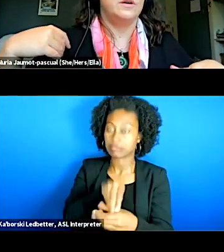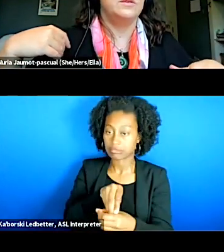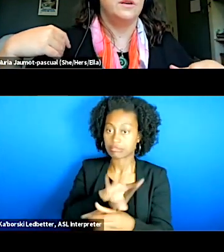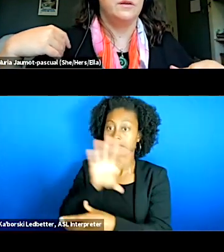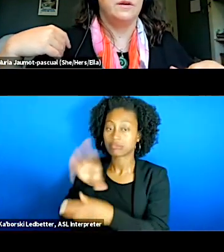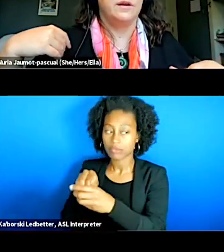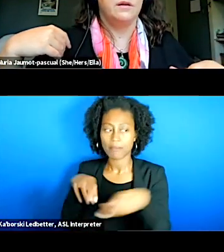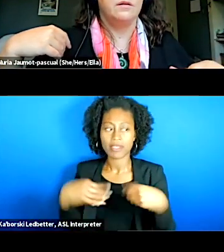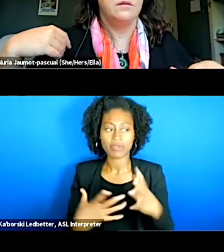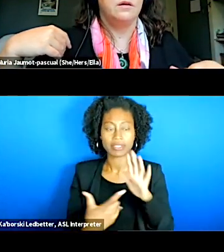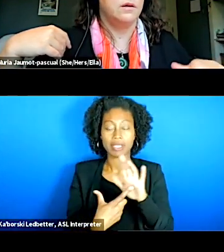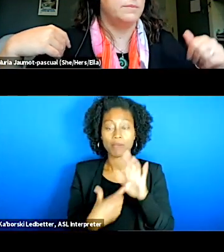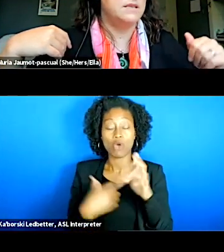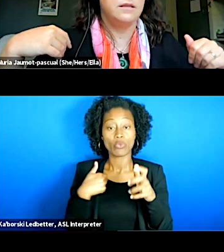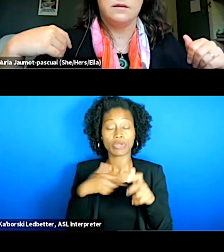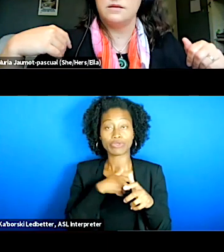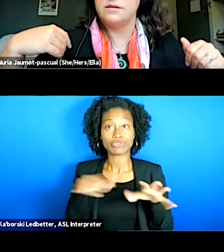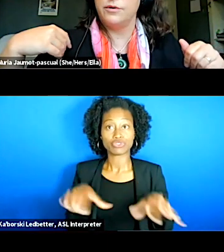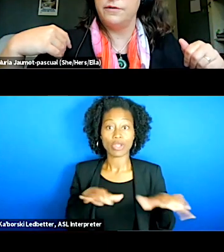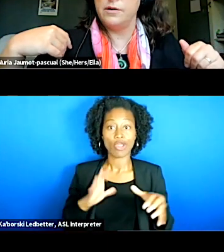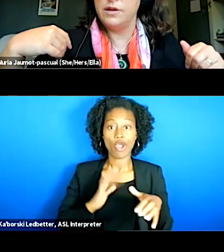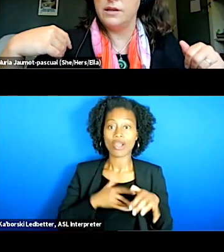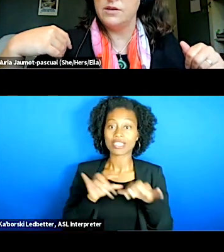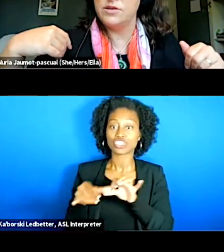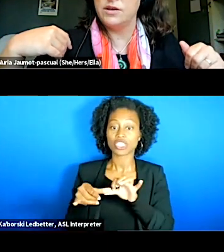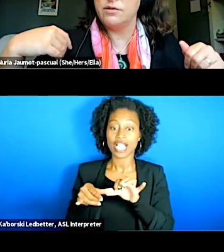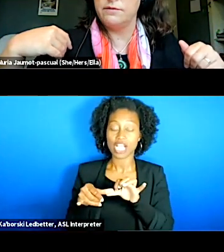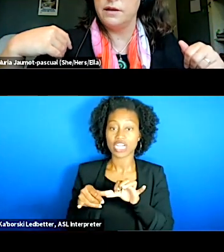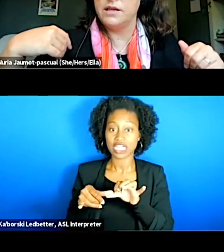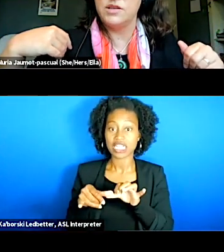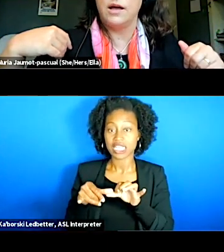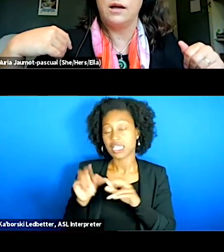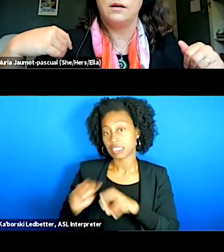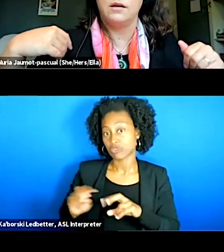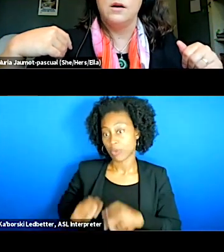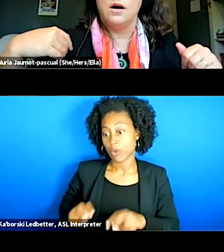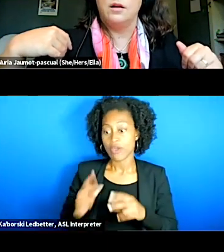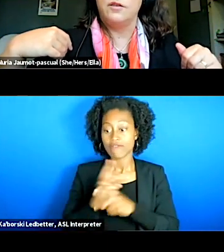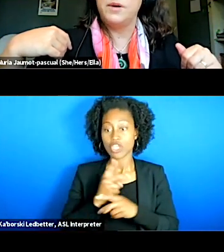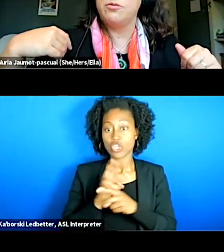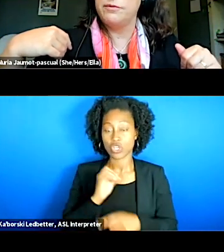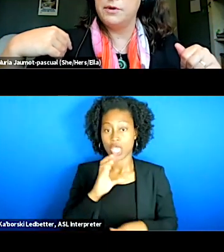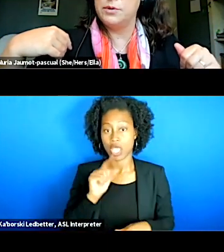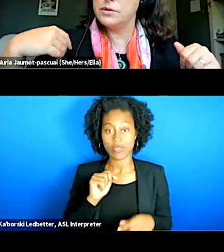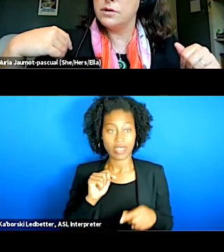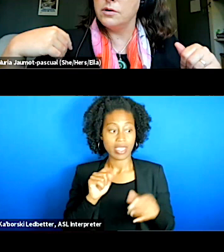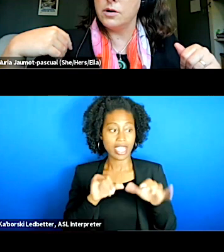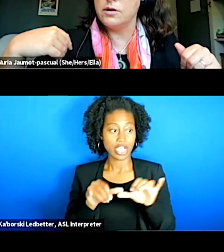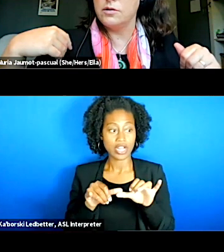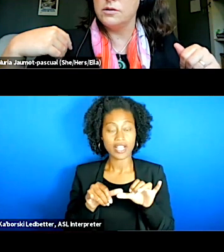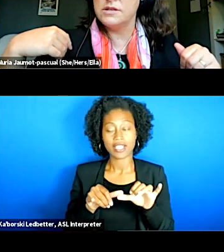our engineering synthesis, we found that Engineering Village had a lot of